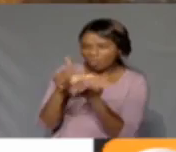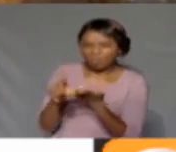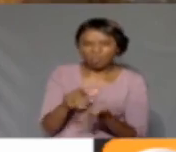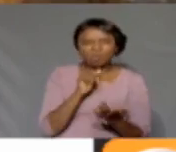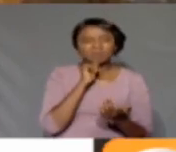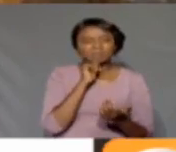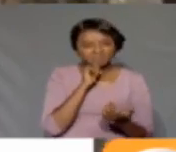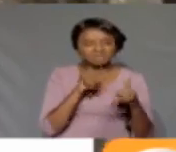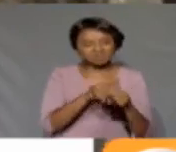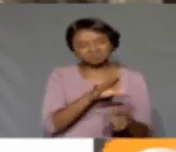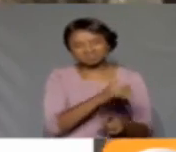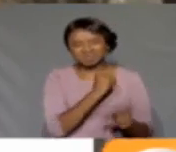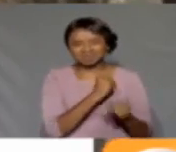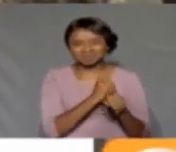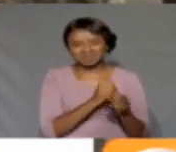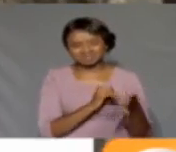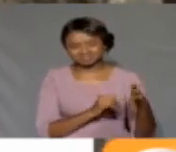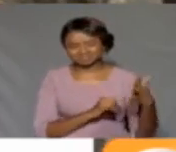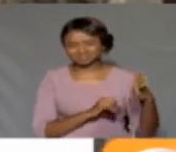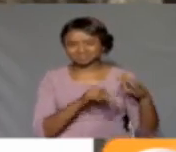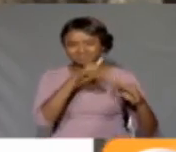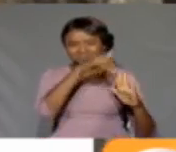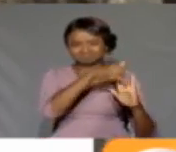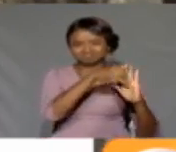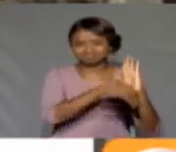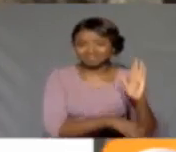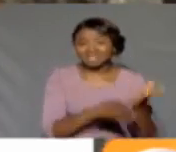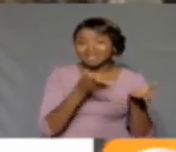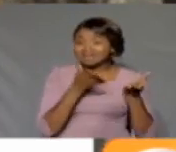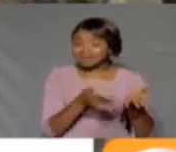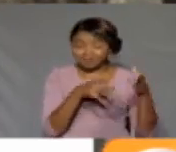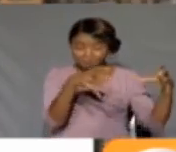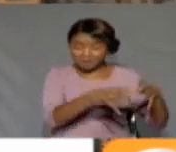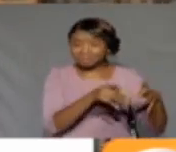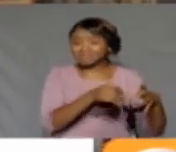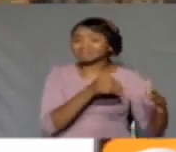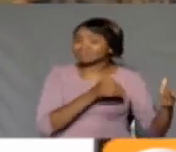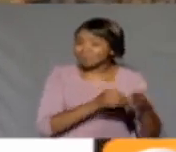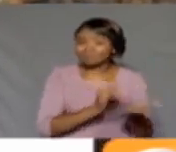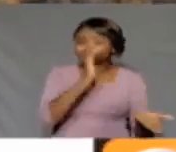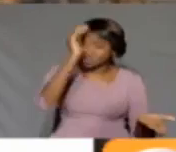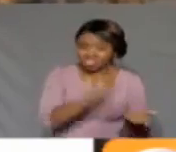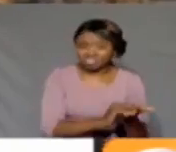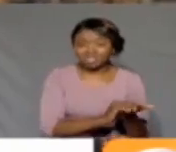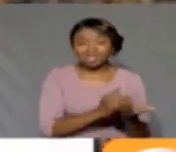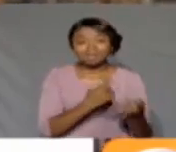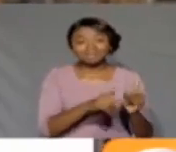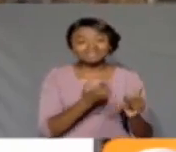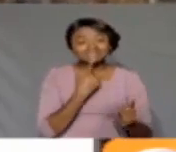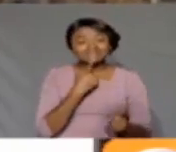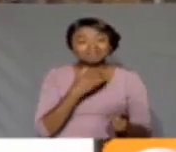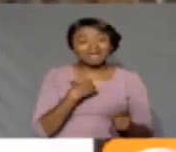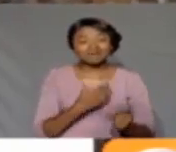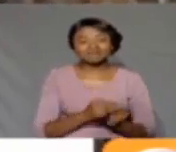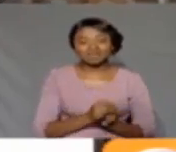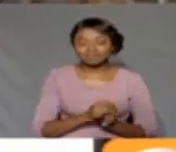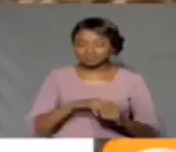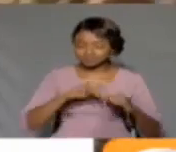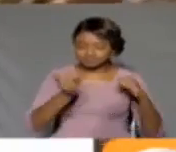series of poor performance. The firm, which is now technically insolvent, is said to have an estimated 6 billion shilling